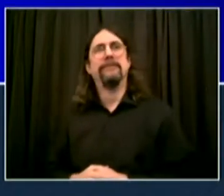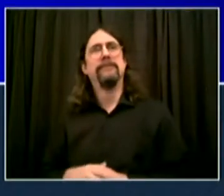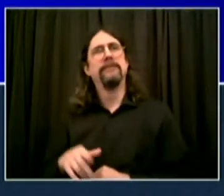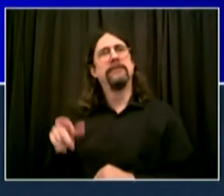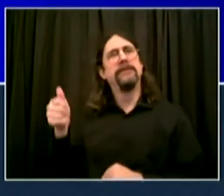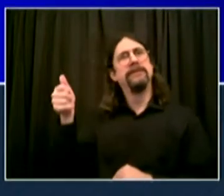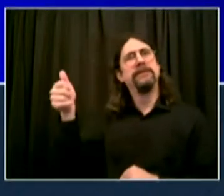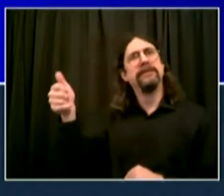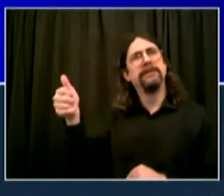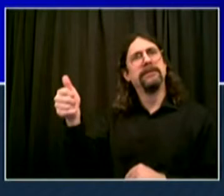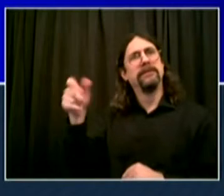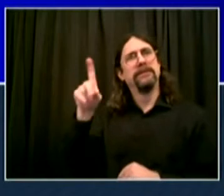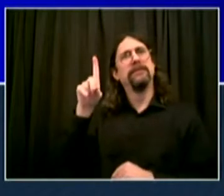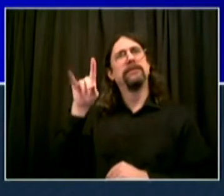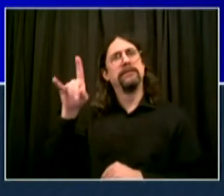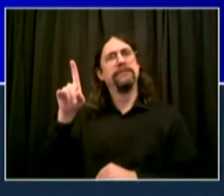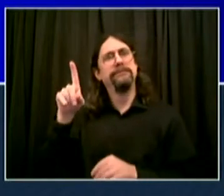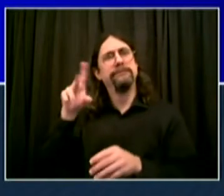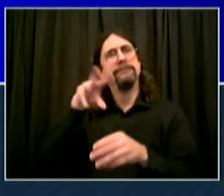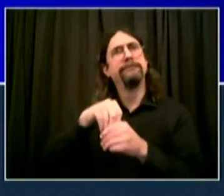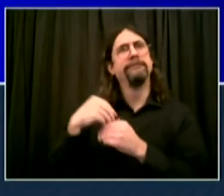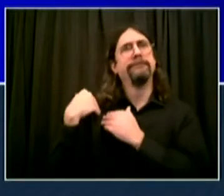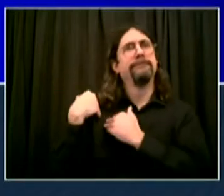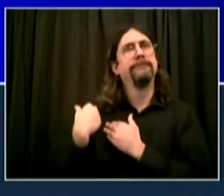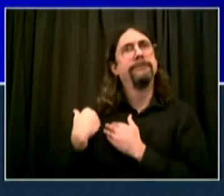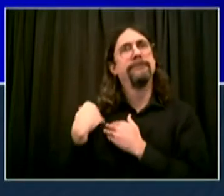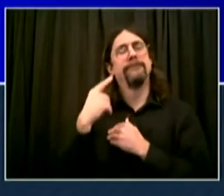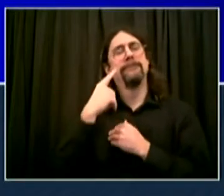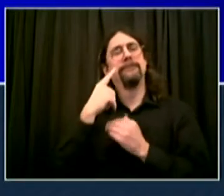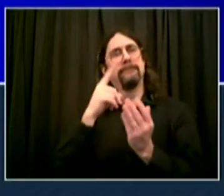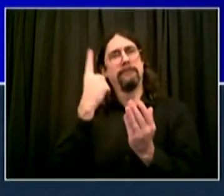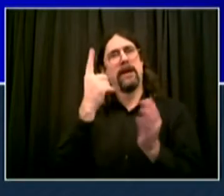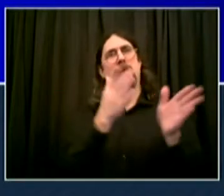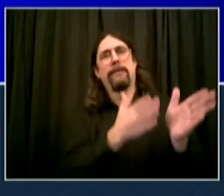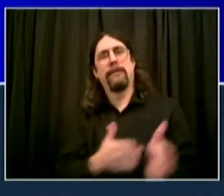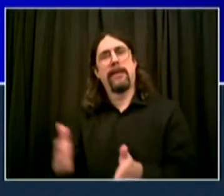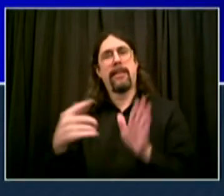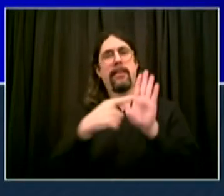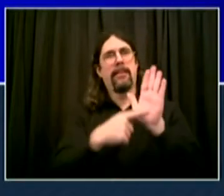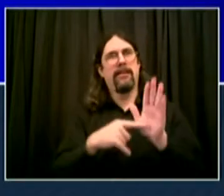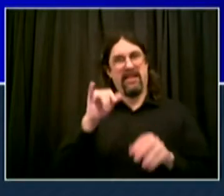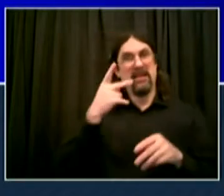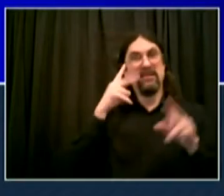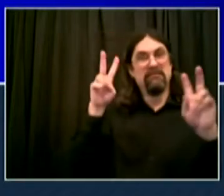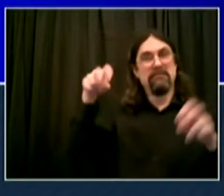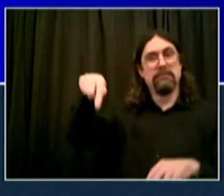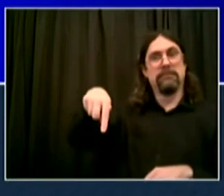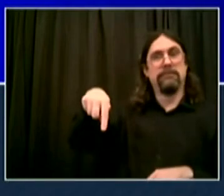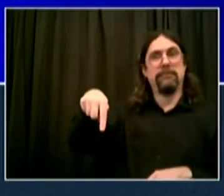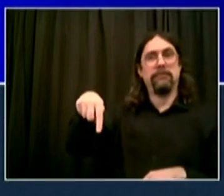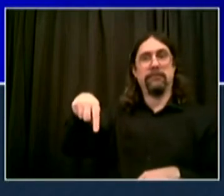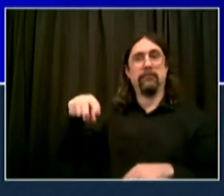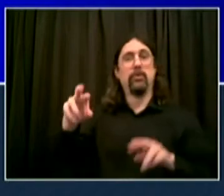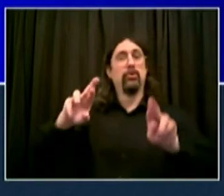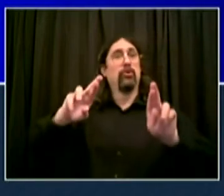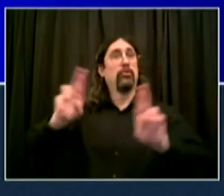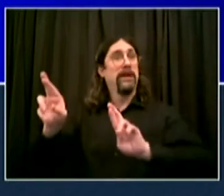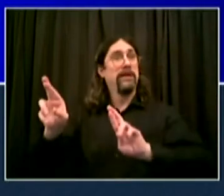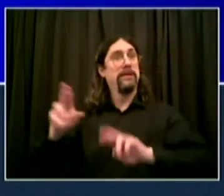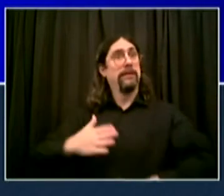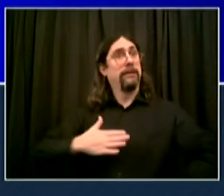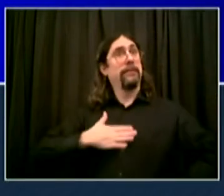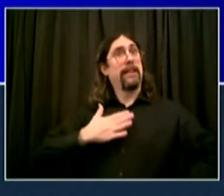see these good men and women out there making our city cleaner, helping our communities while